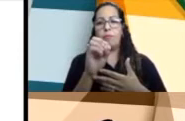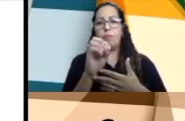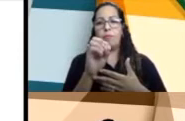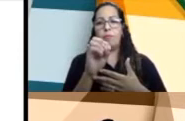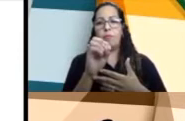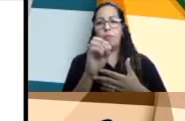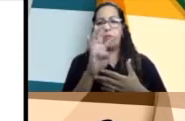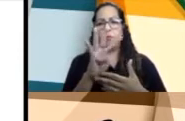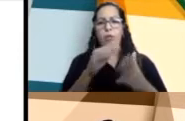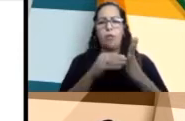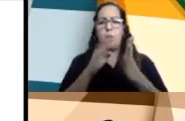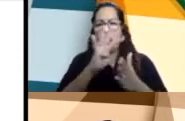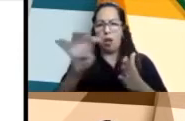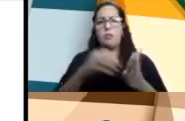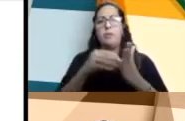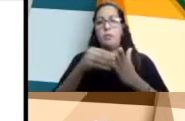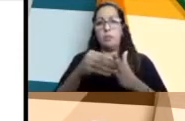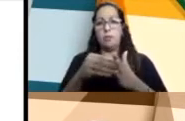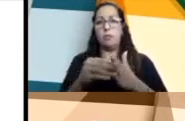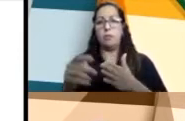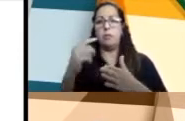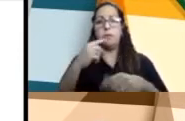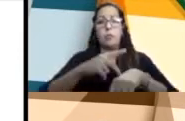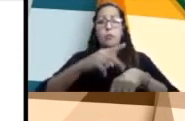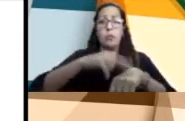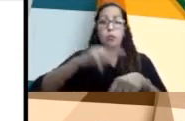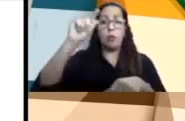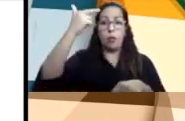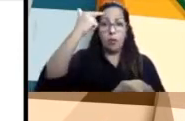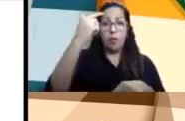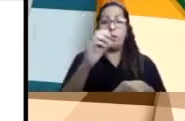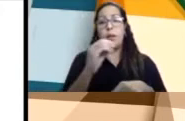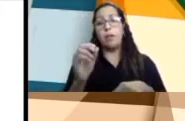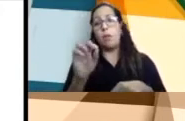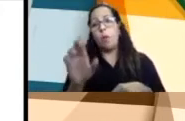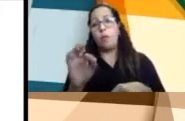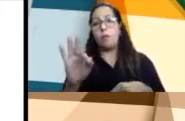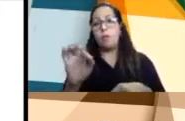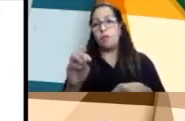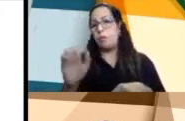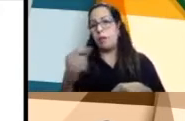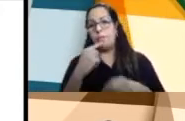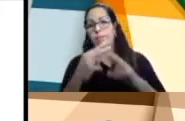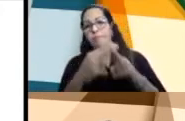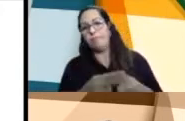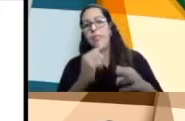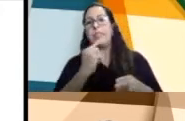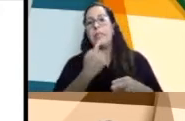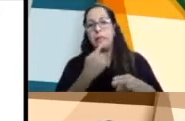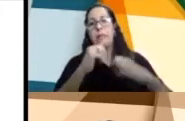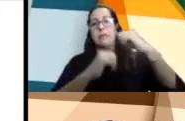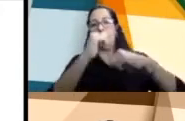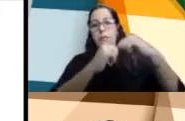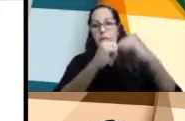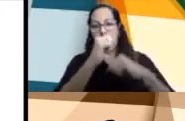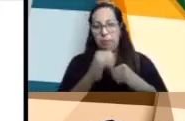eligible entities will be either Puerto Rican government and or FEMA-defined critical infrastructure